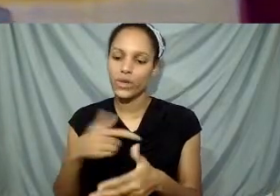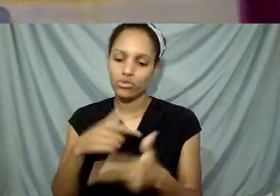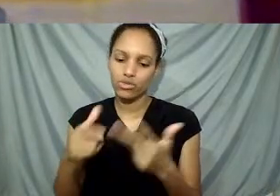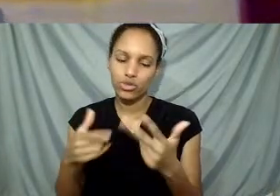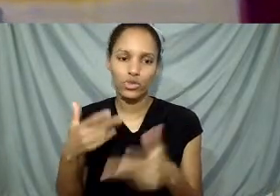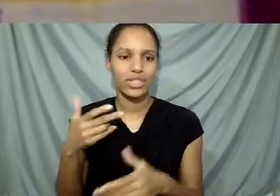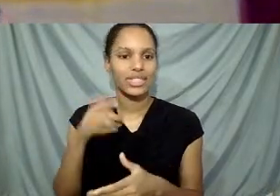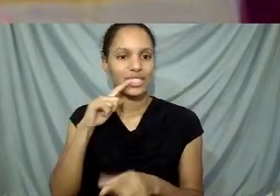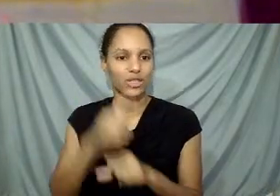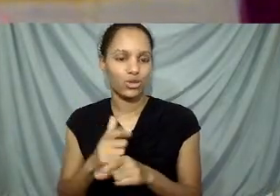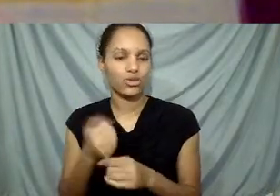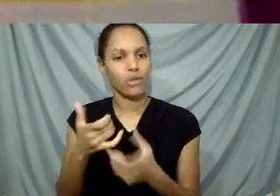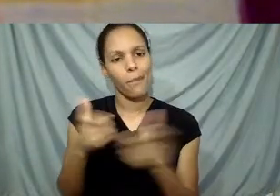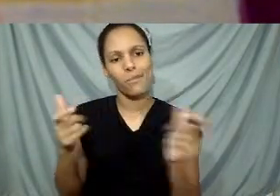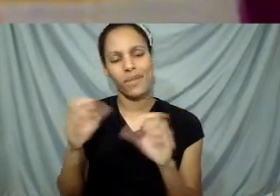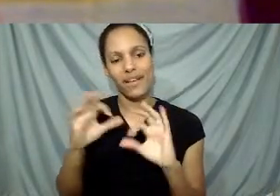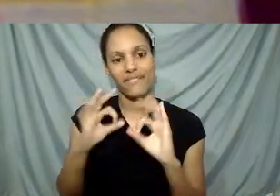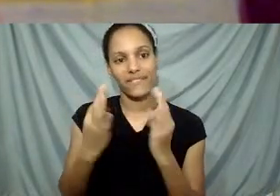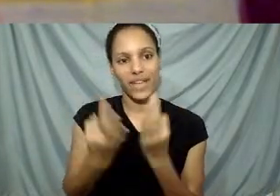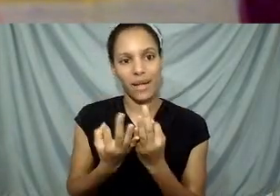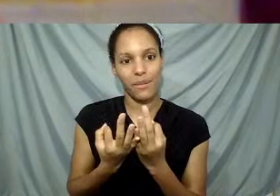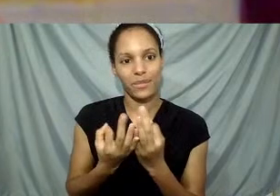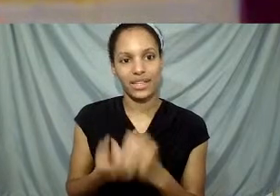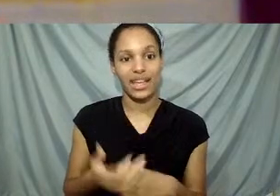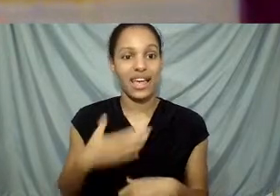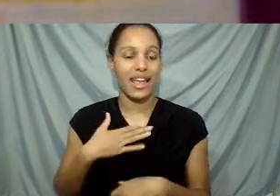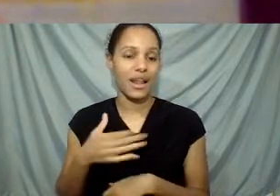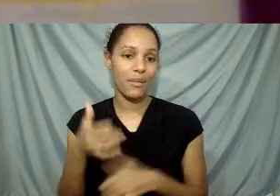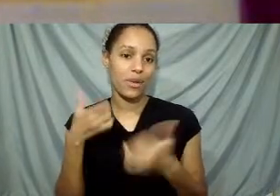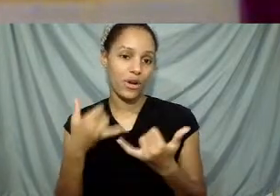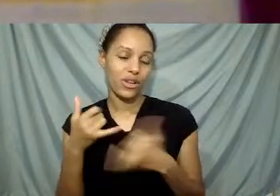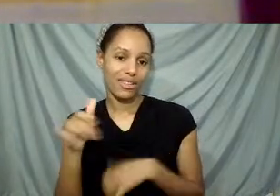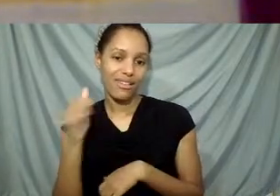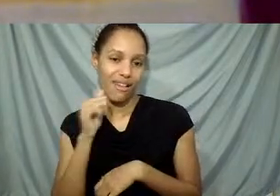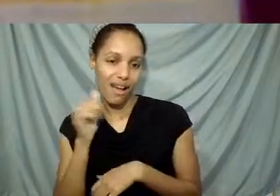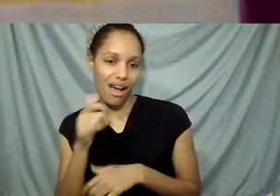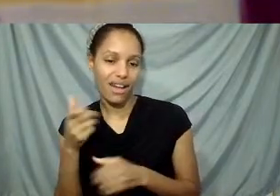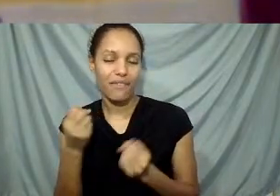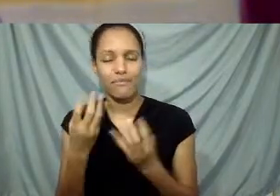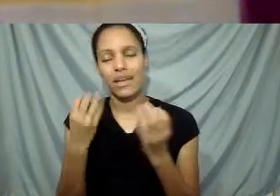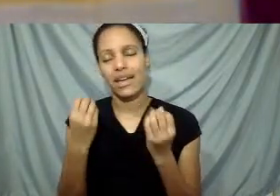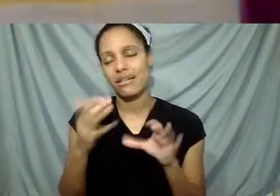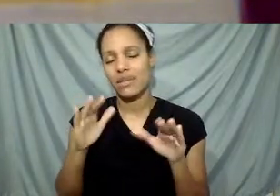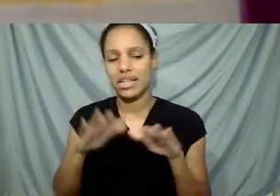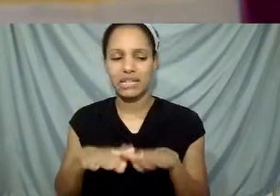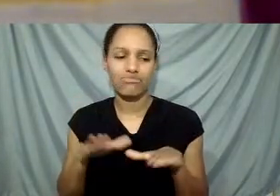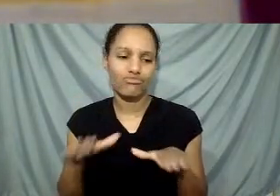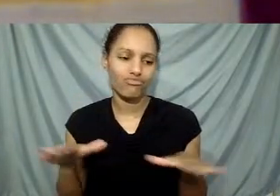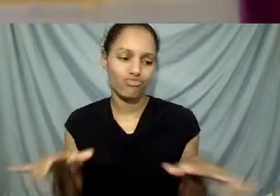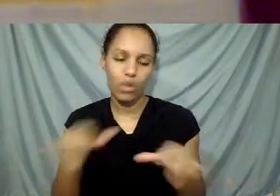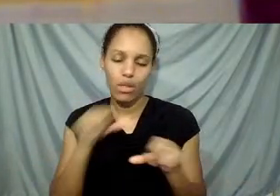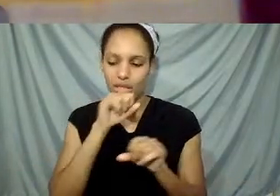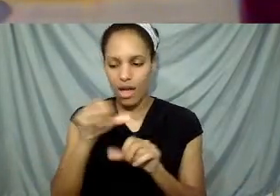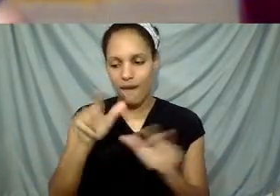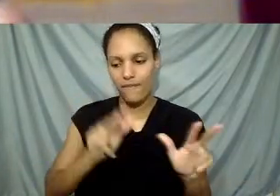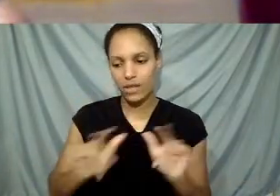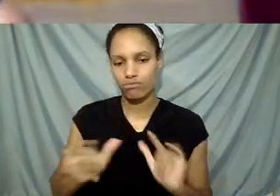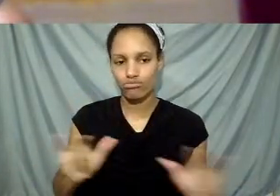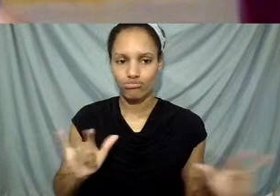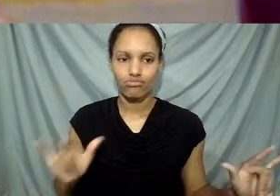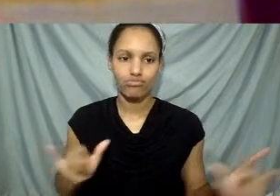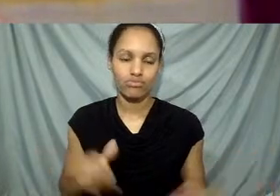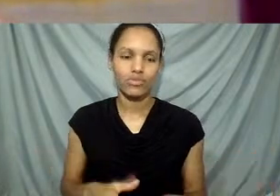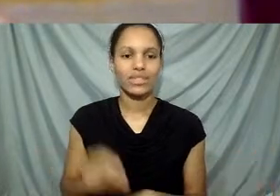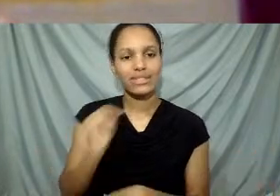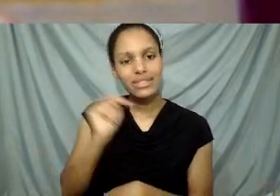a big family. And I am the auntie and grand auntie of many little lovely nieces and